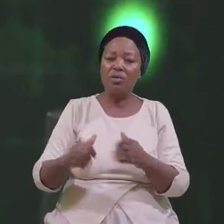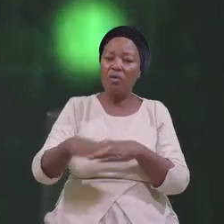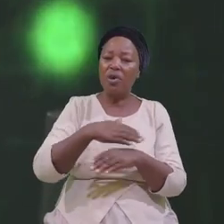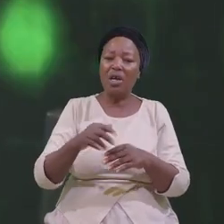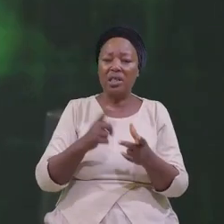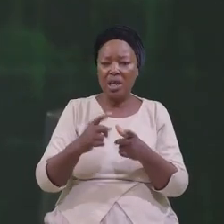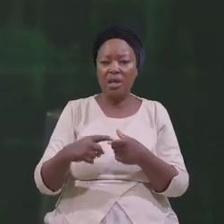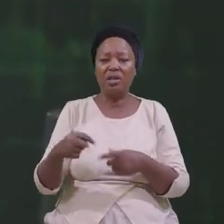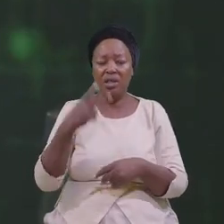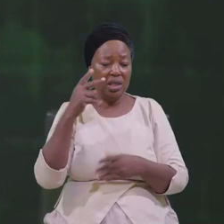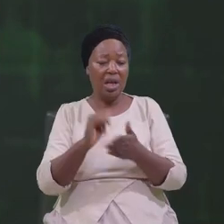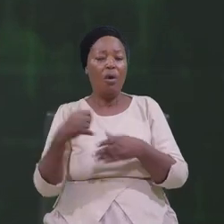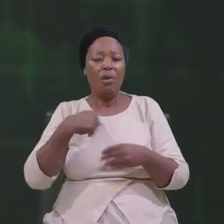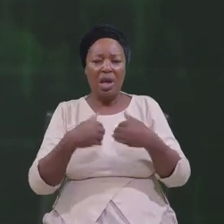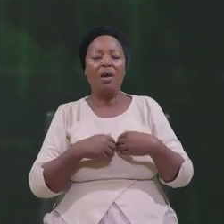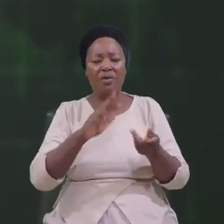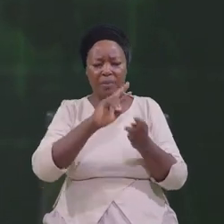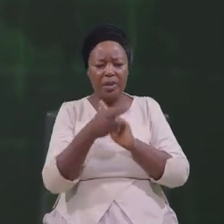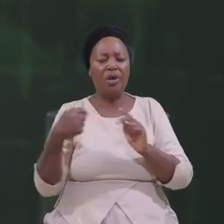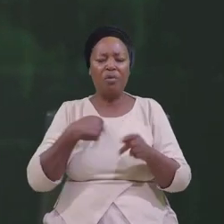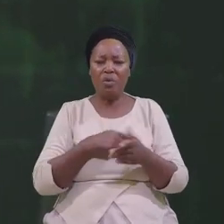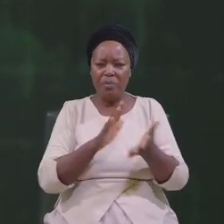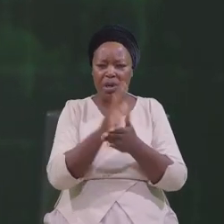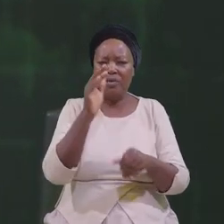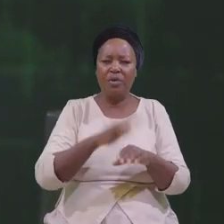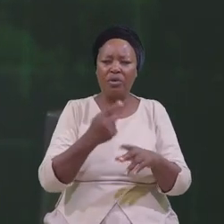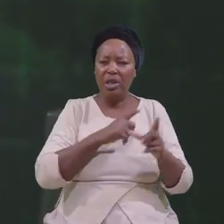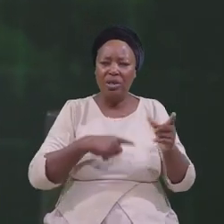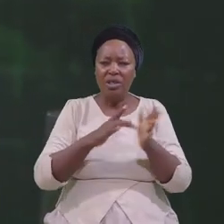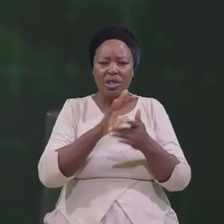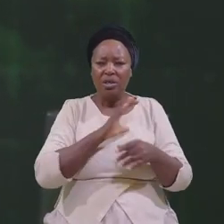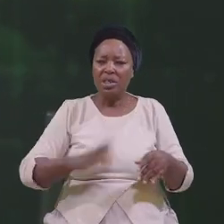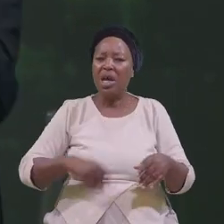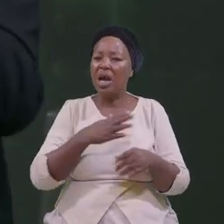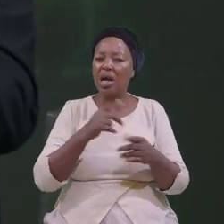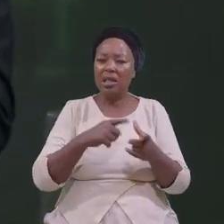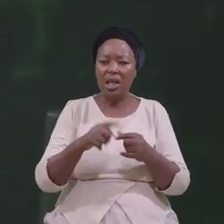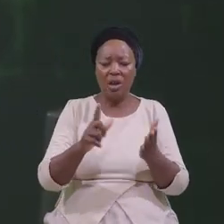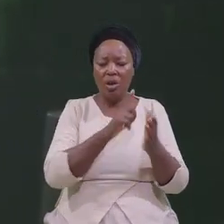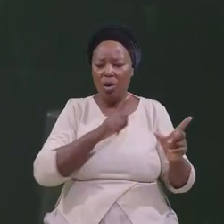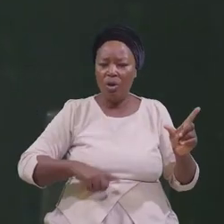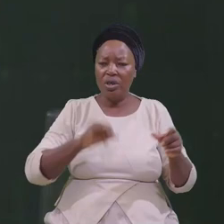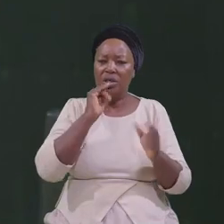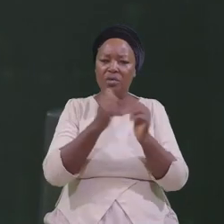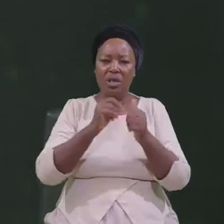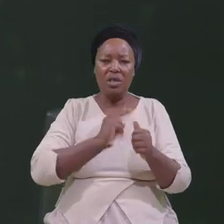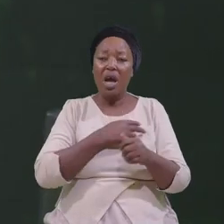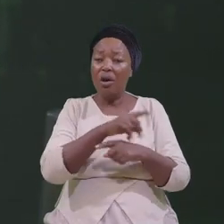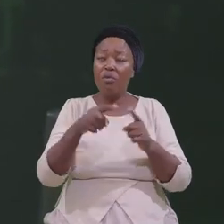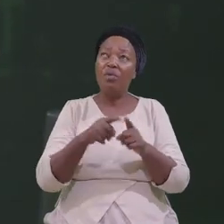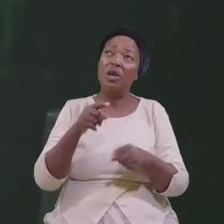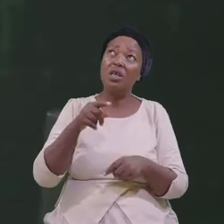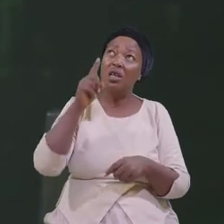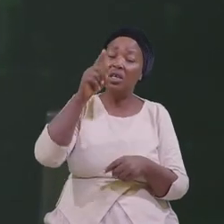have repented. We believe on the Lord Jesus Christ, and the Lord is with us. And when he sees